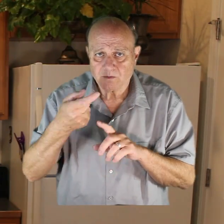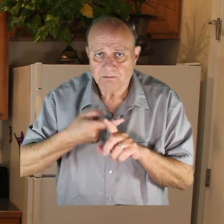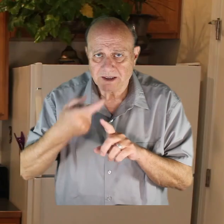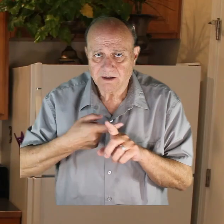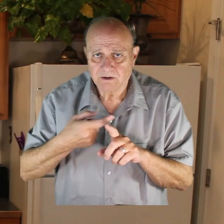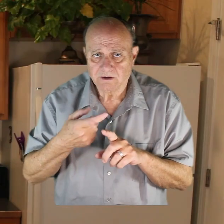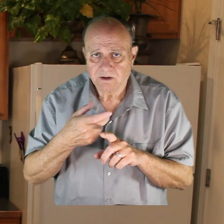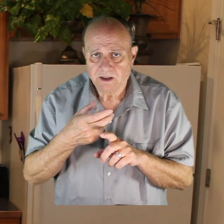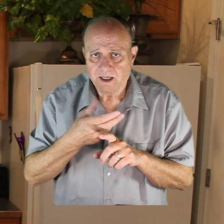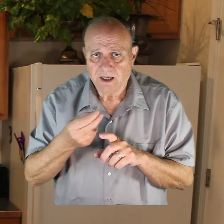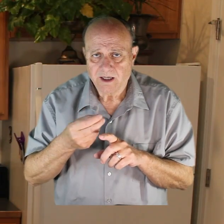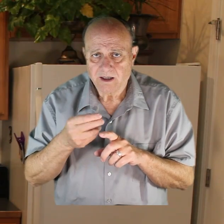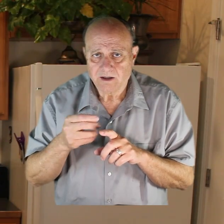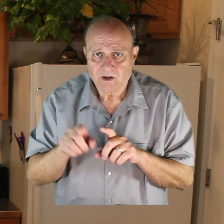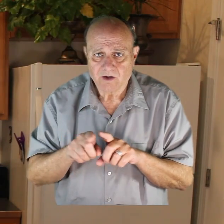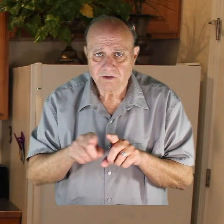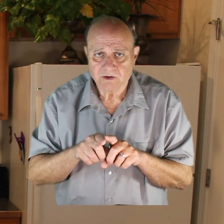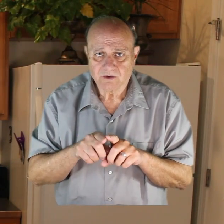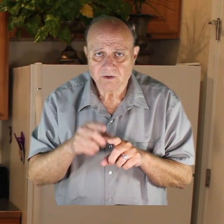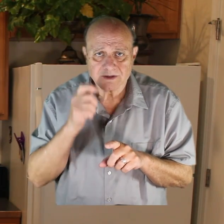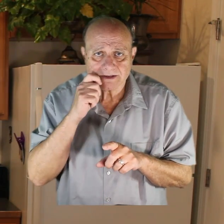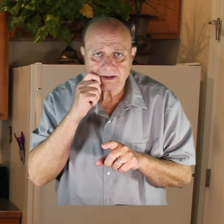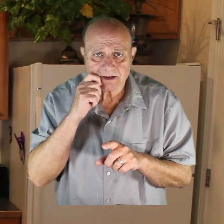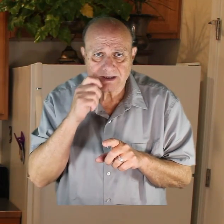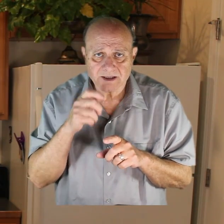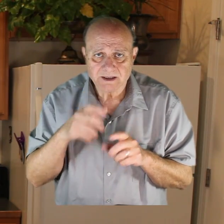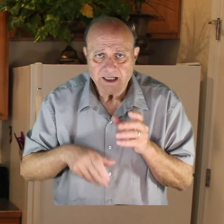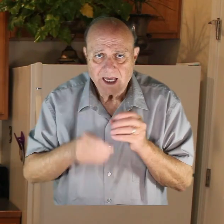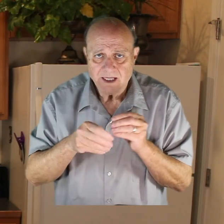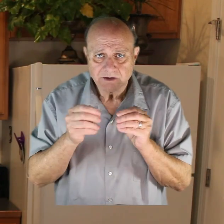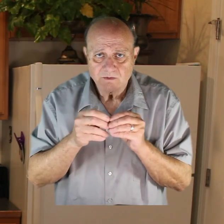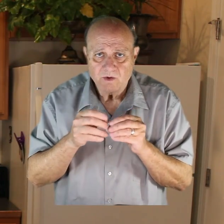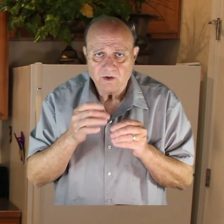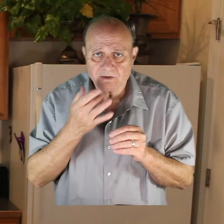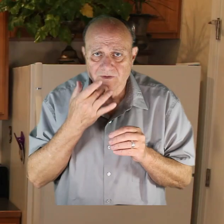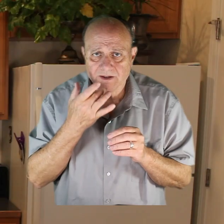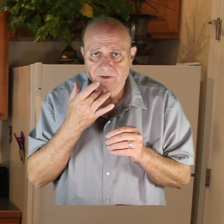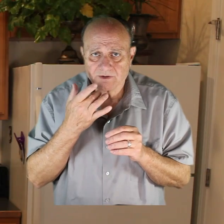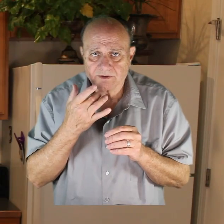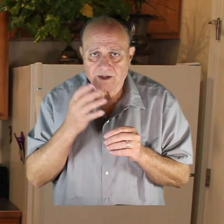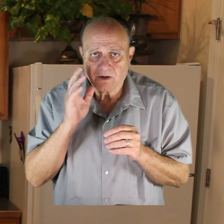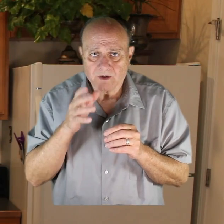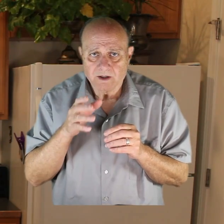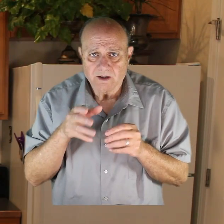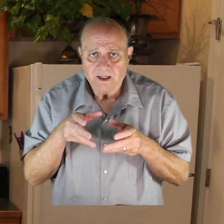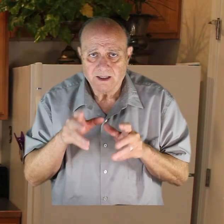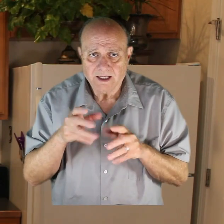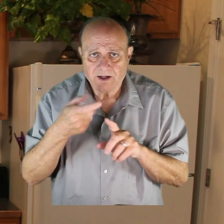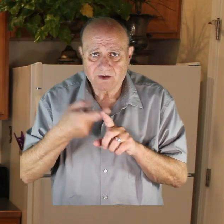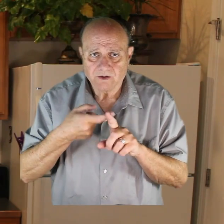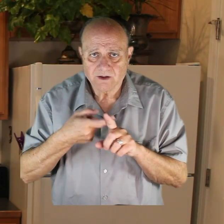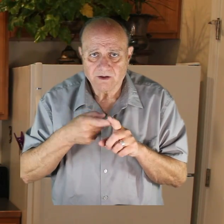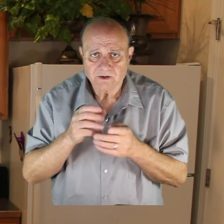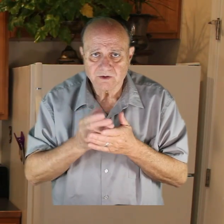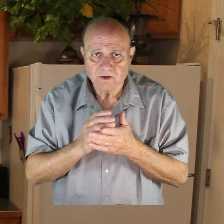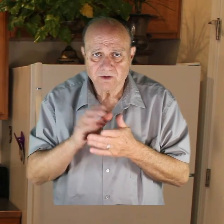lazy streak, and I also find that the skin adds an extra dimension of flavor. I'm going to let the carrots cook